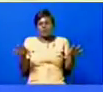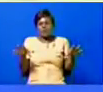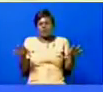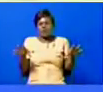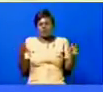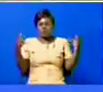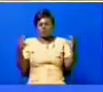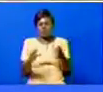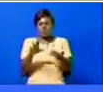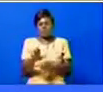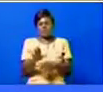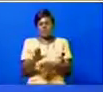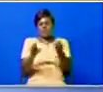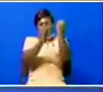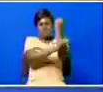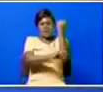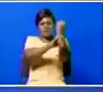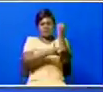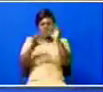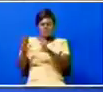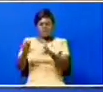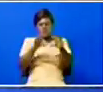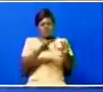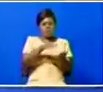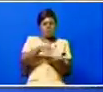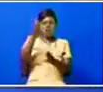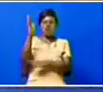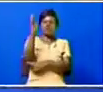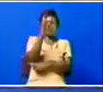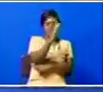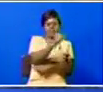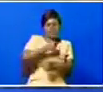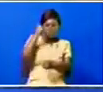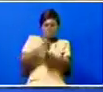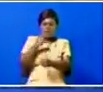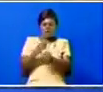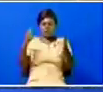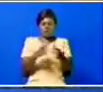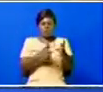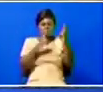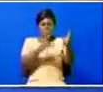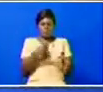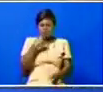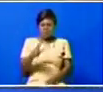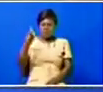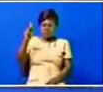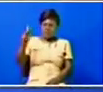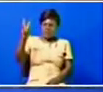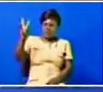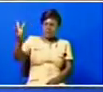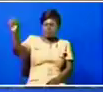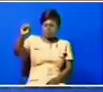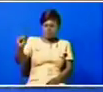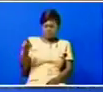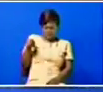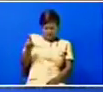this team. With the country struggling to increase its forest cover, the task force in its report says the Kenya Forest Service is